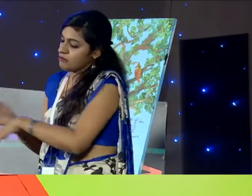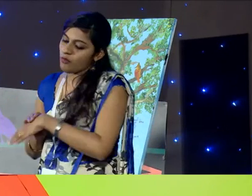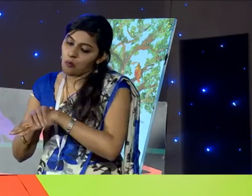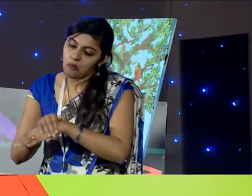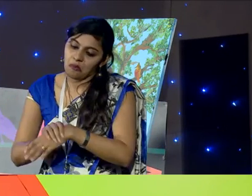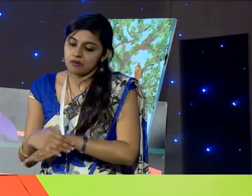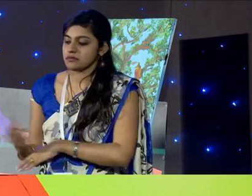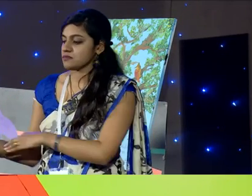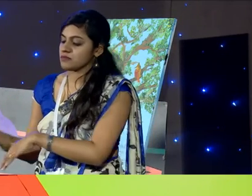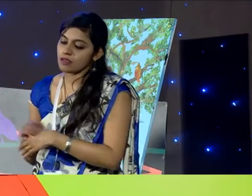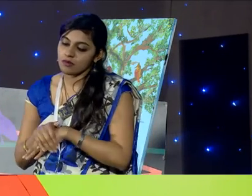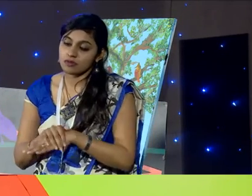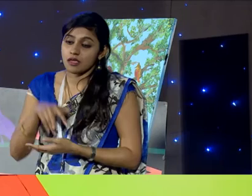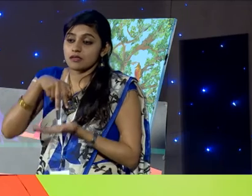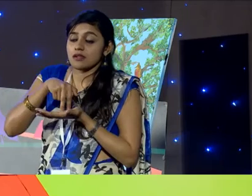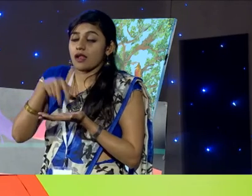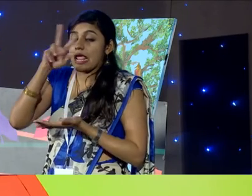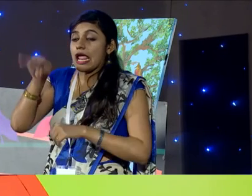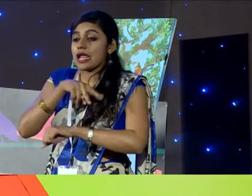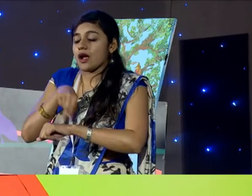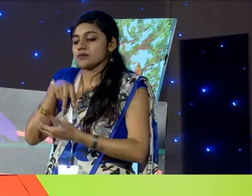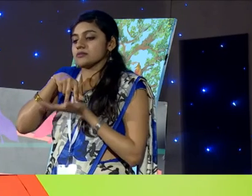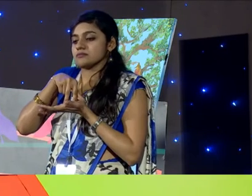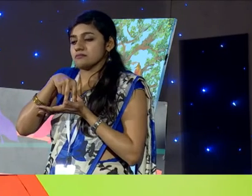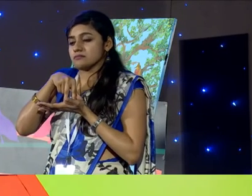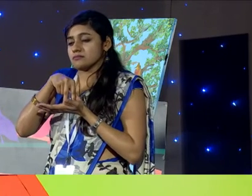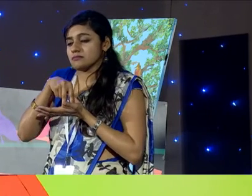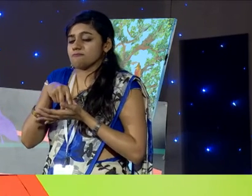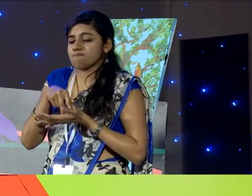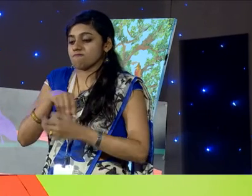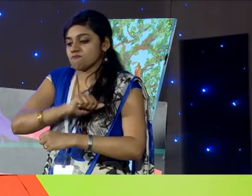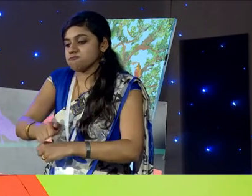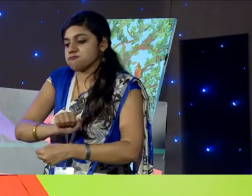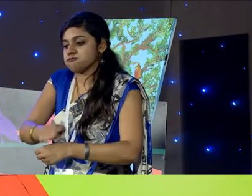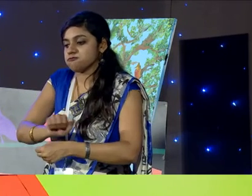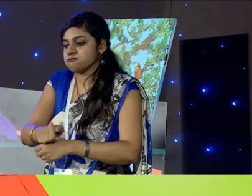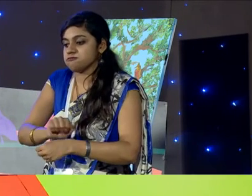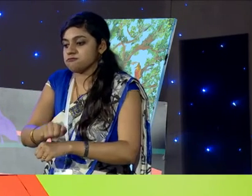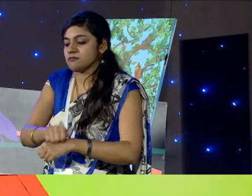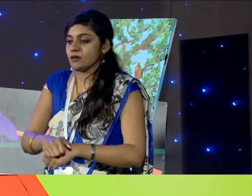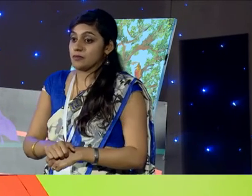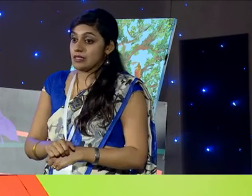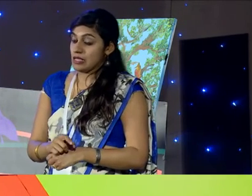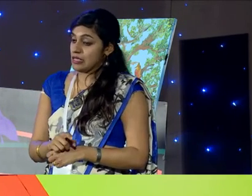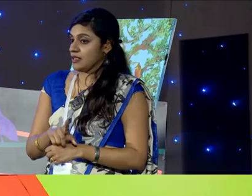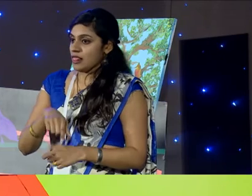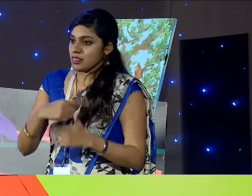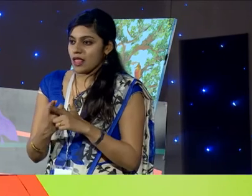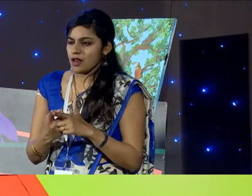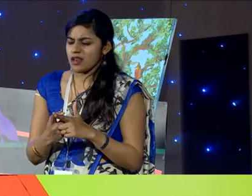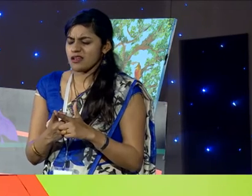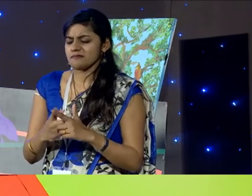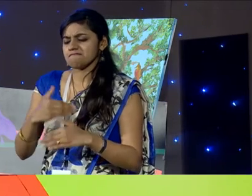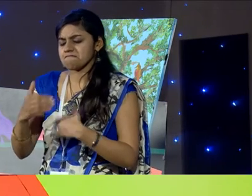2 months passed, and one day a lady came into my office. She was very well dressed. She came with a huge bouquet of flowers, and when she came into my